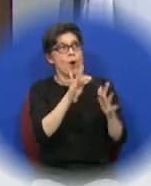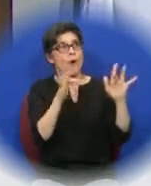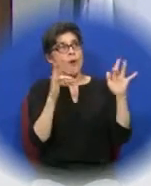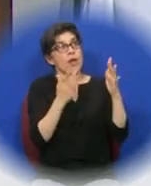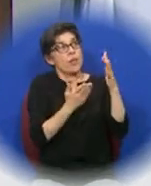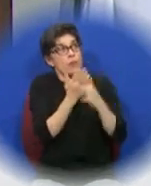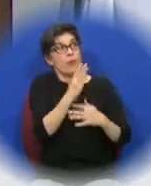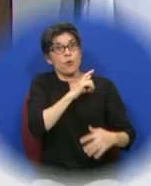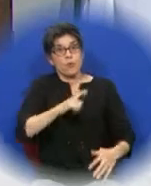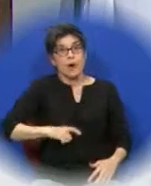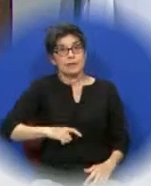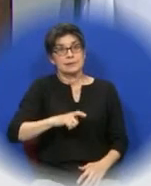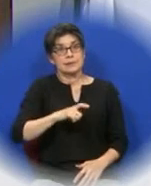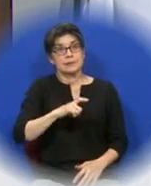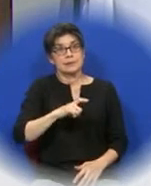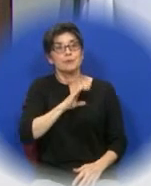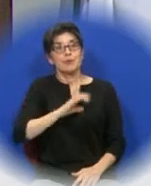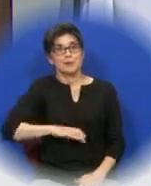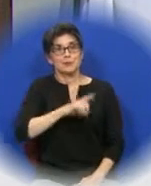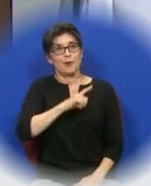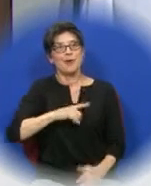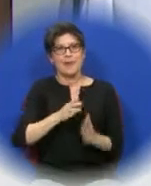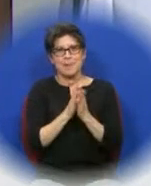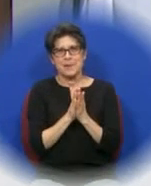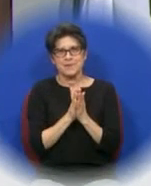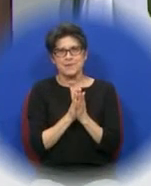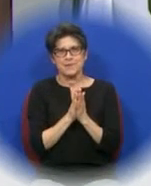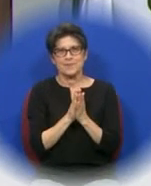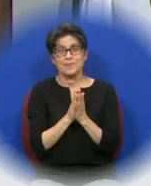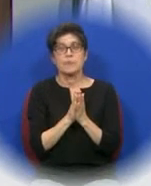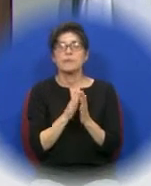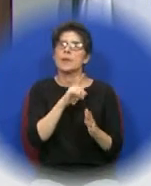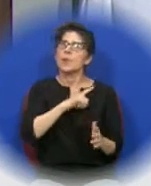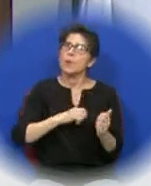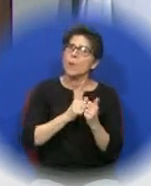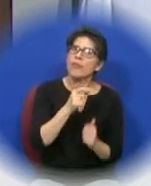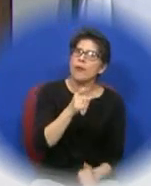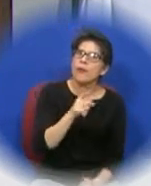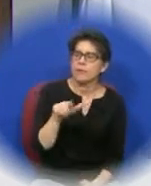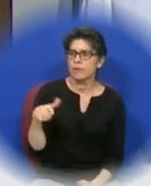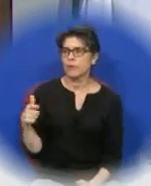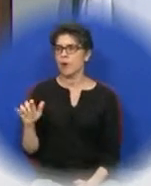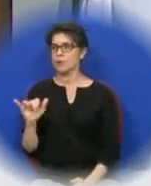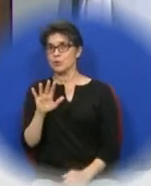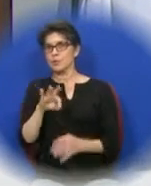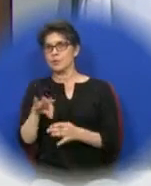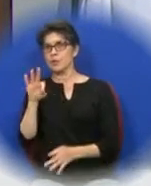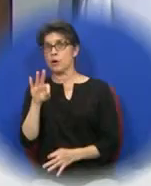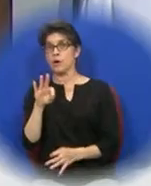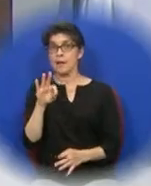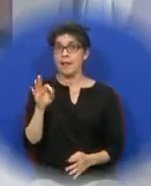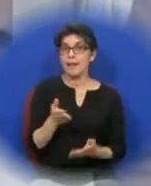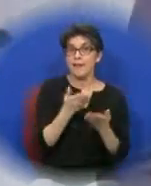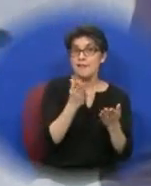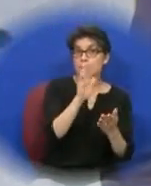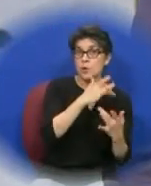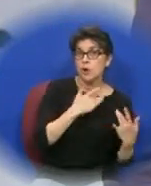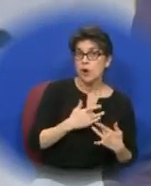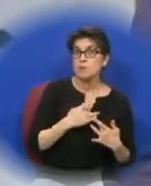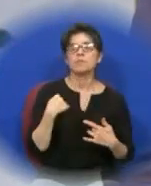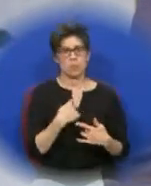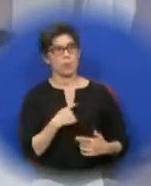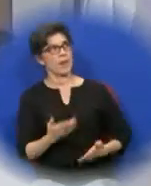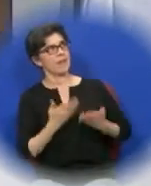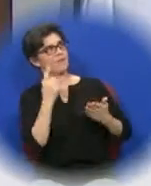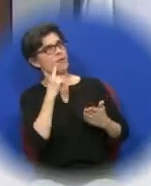our Lord. Amen. The Lord be with you. And with your spirit. Lift up your hearts. We lift them up to the